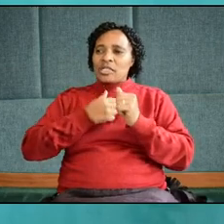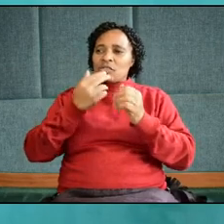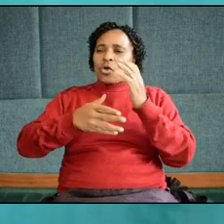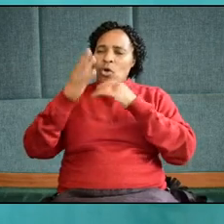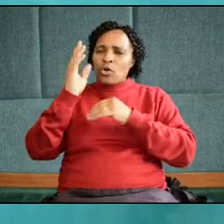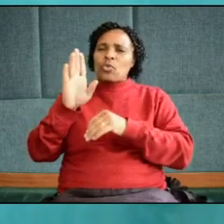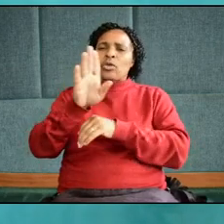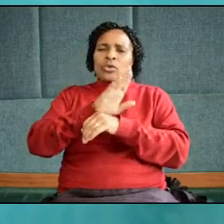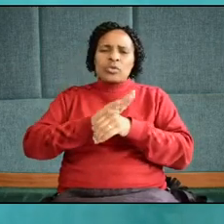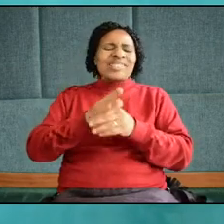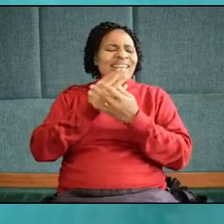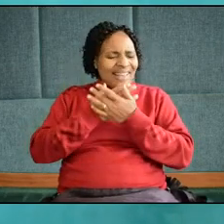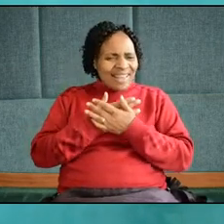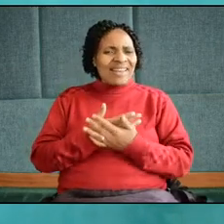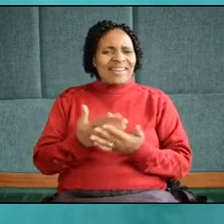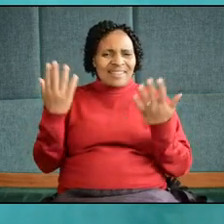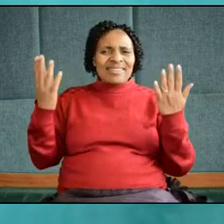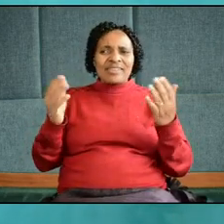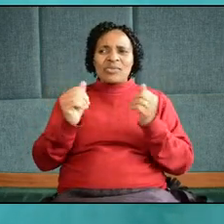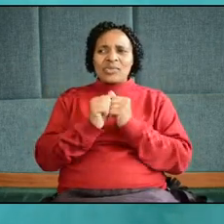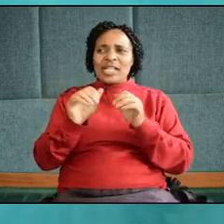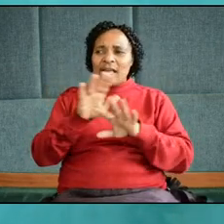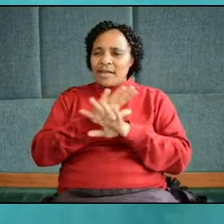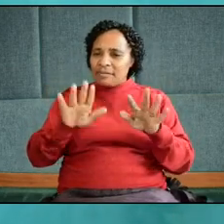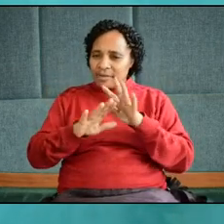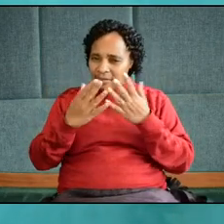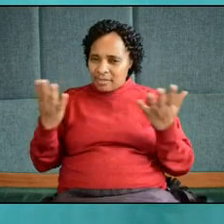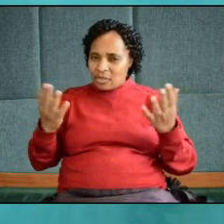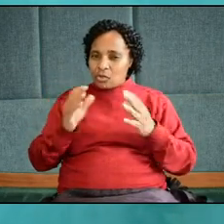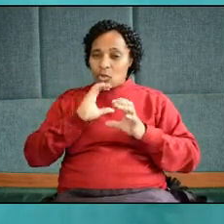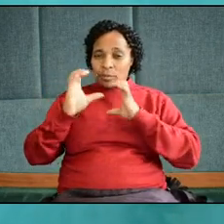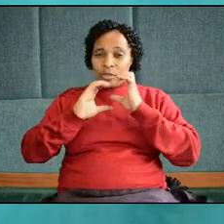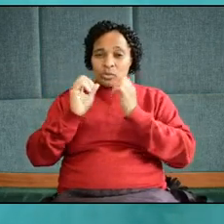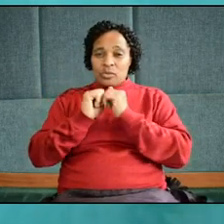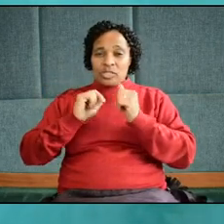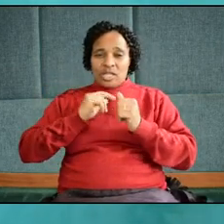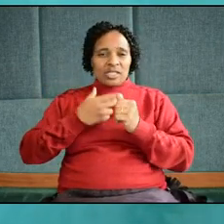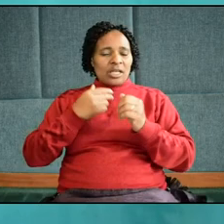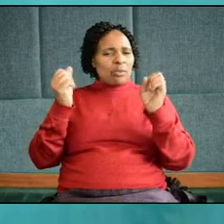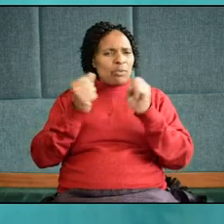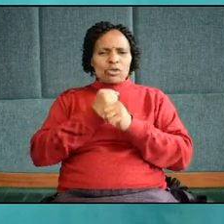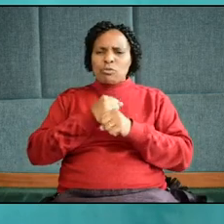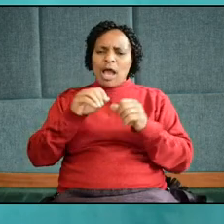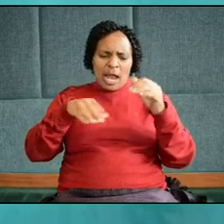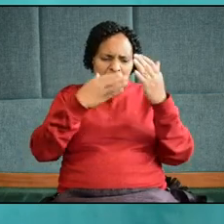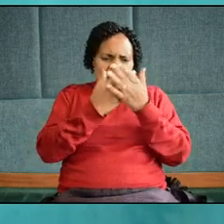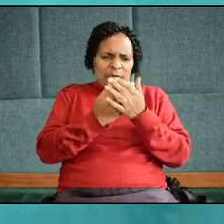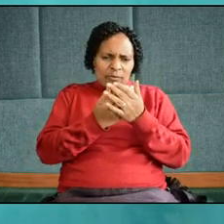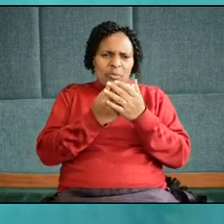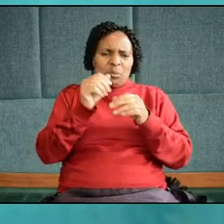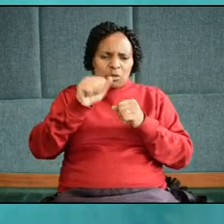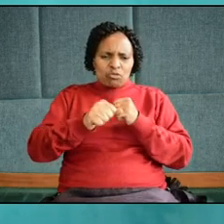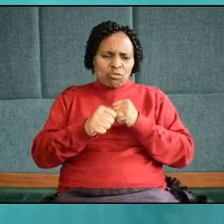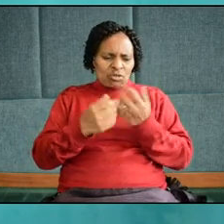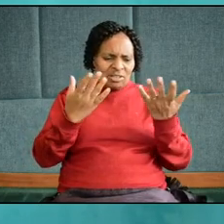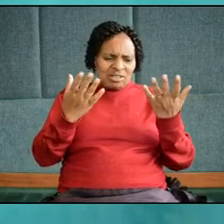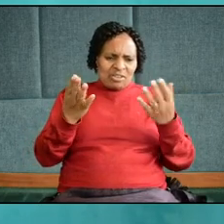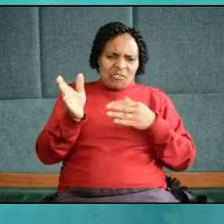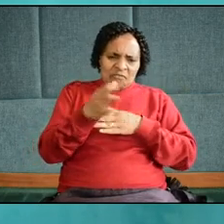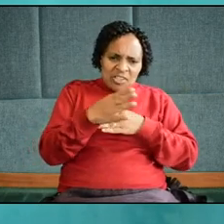God will use anything and everything to communicate with us. We may not get to the point where you're going to have a goldfish talking to